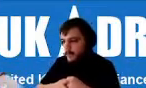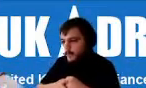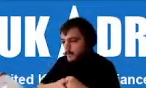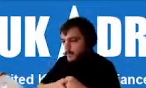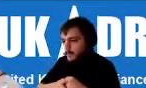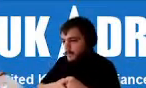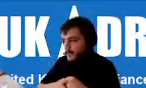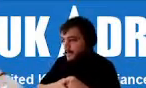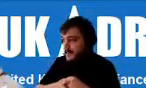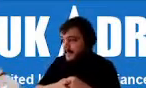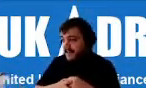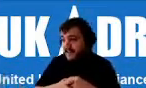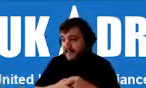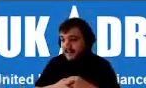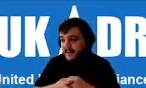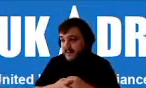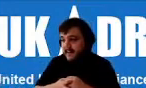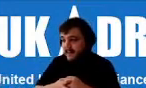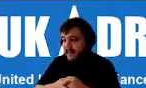2025.